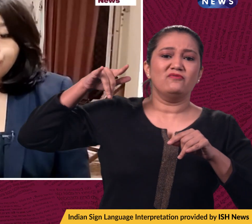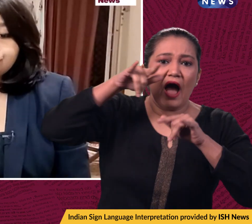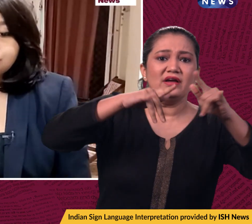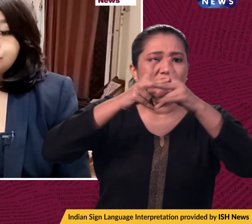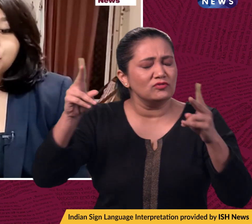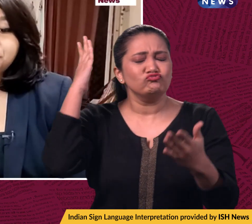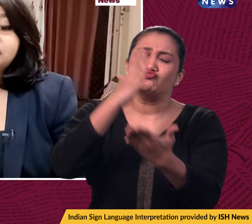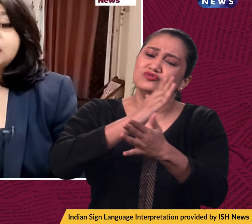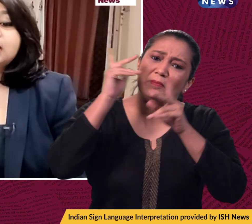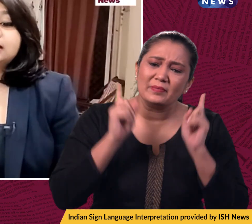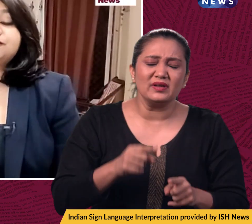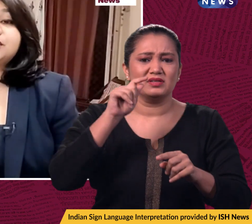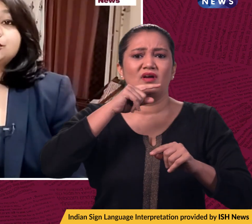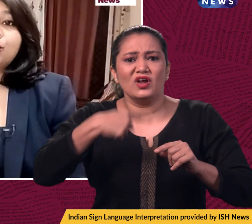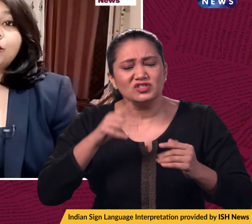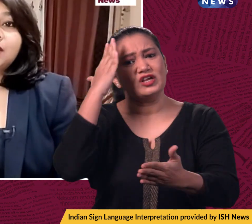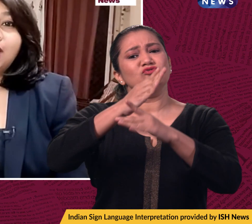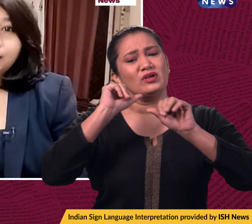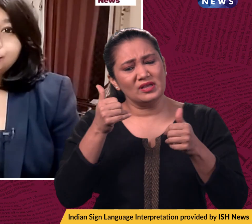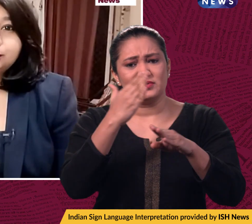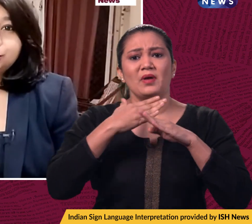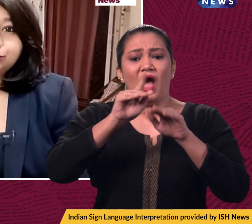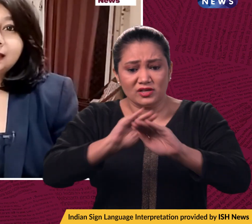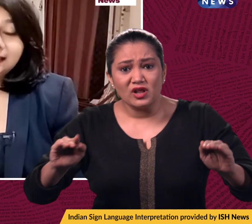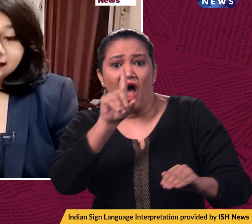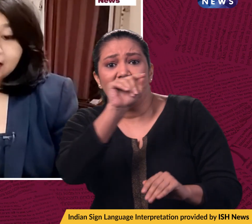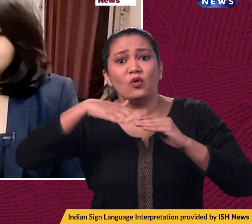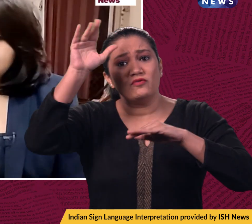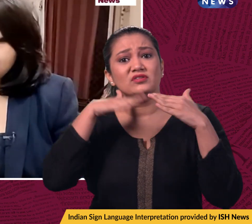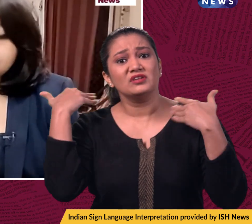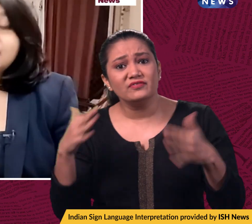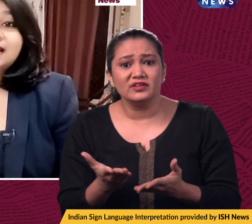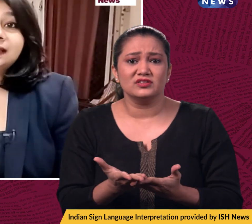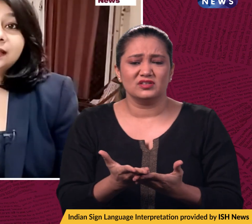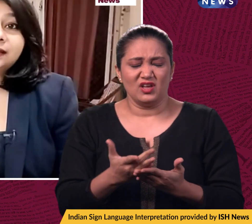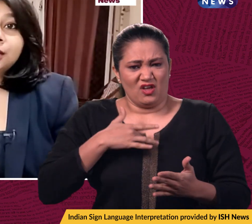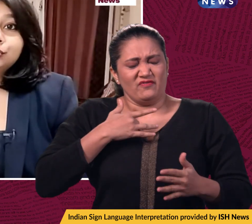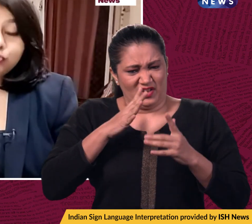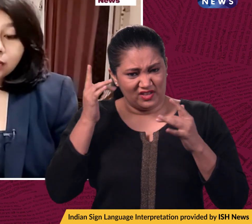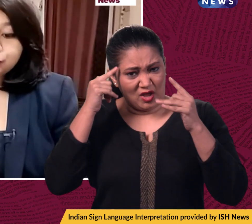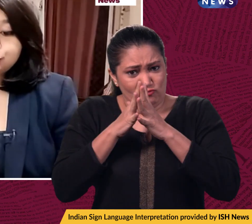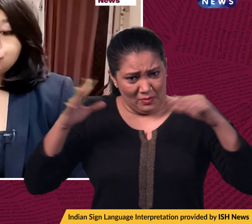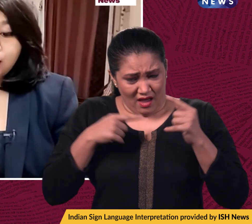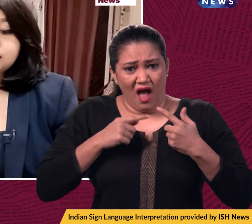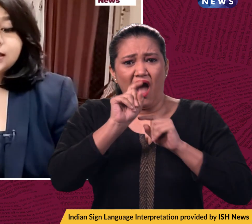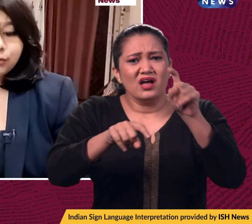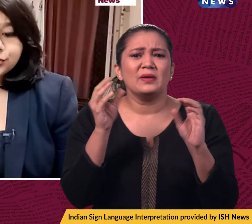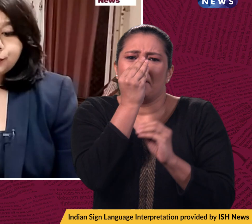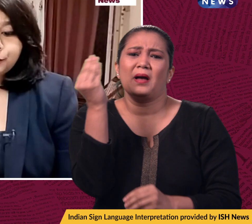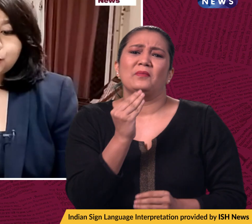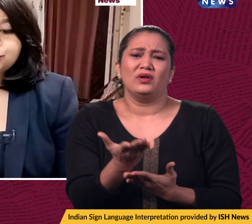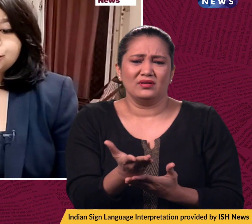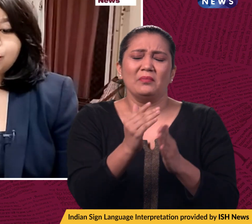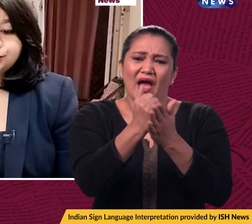to halt Russian bombings that have killed over 100 children. He said, and I quote, "Is this too much to ask?" He